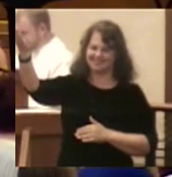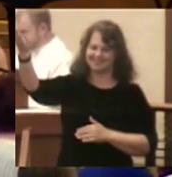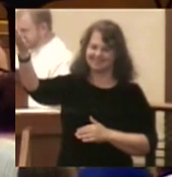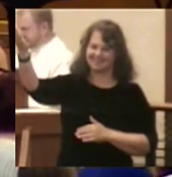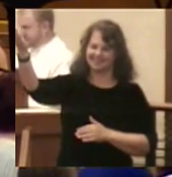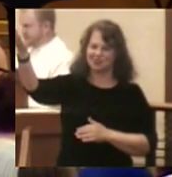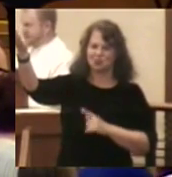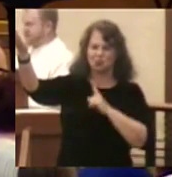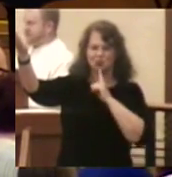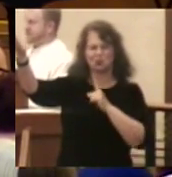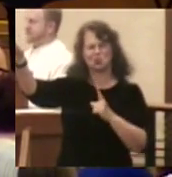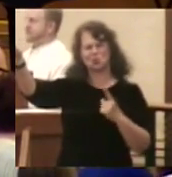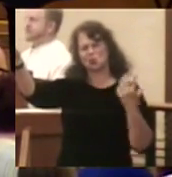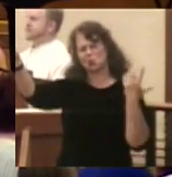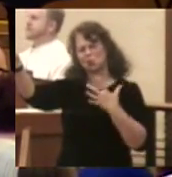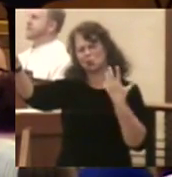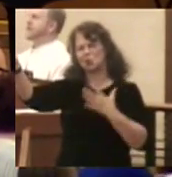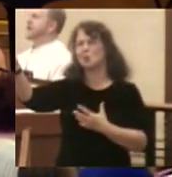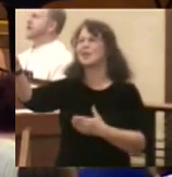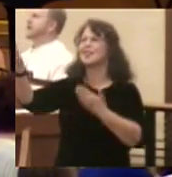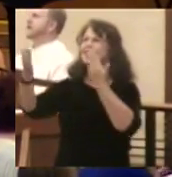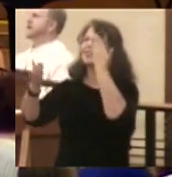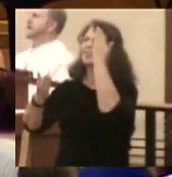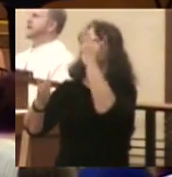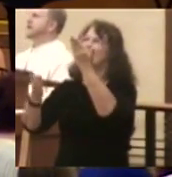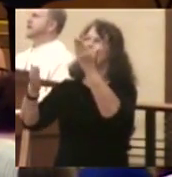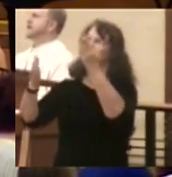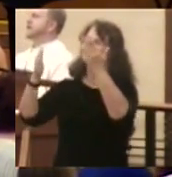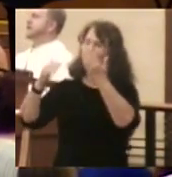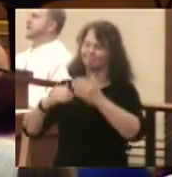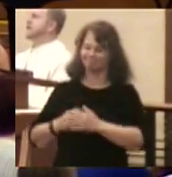art, how great thou